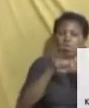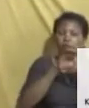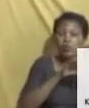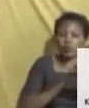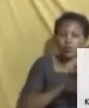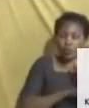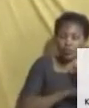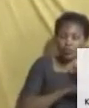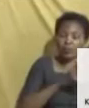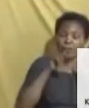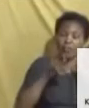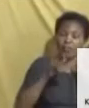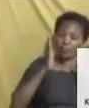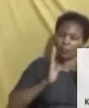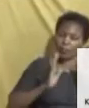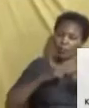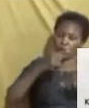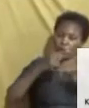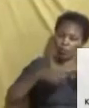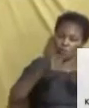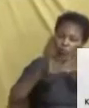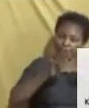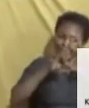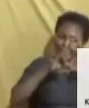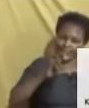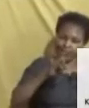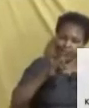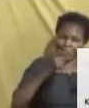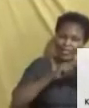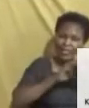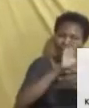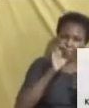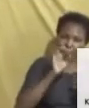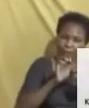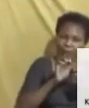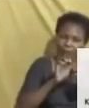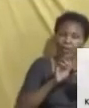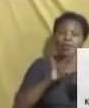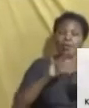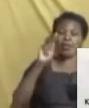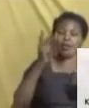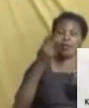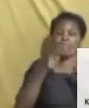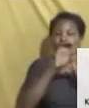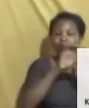He proceeds to examine, in particular, the Kenyan Constitution.